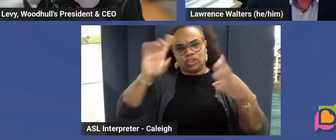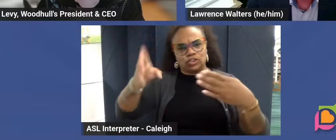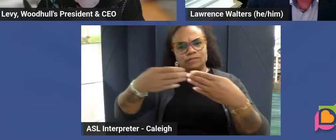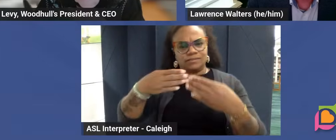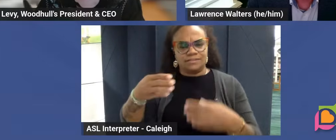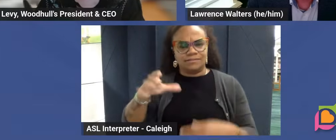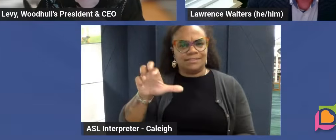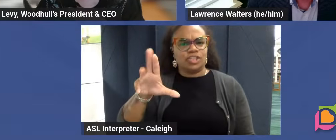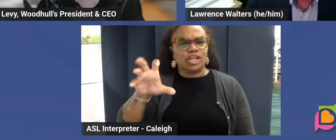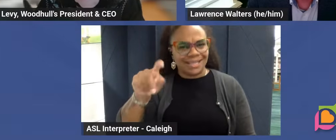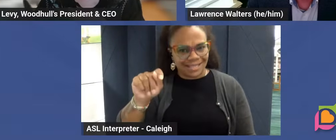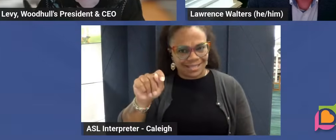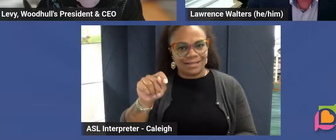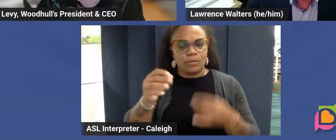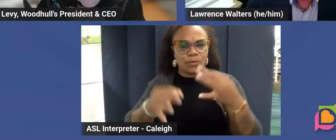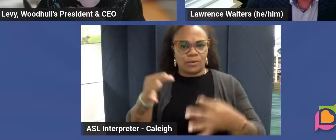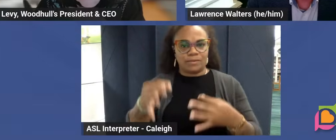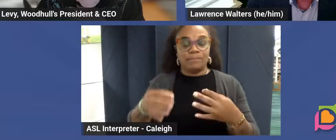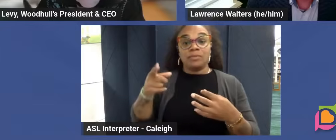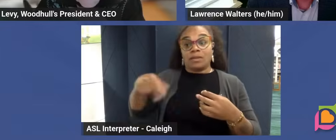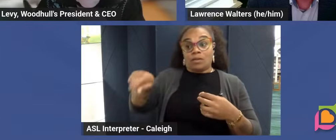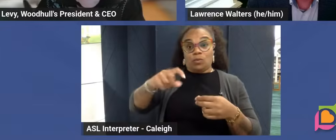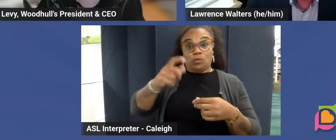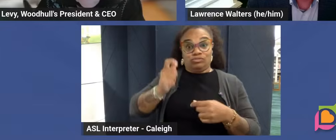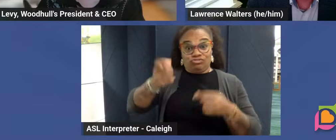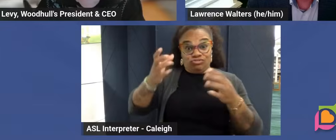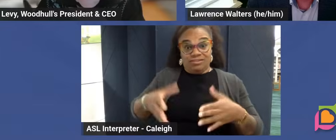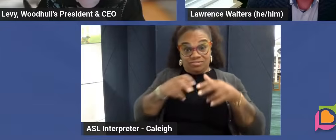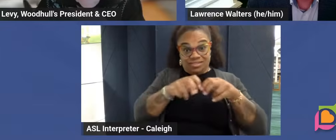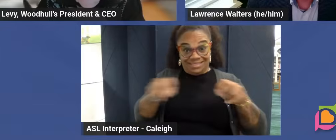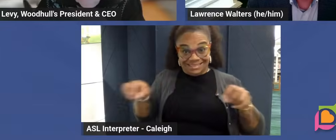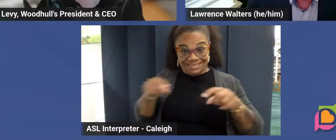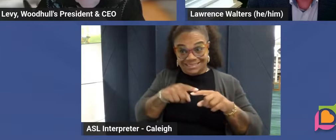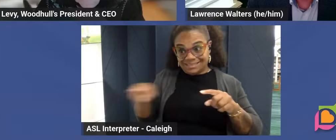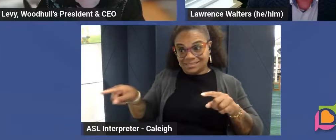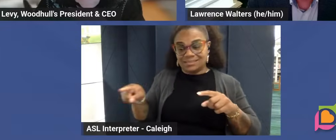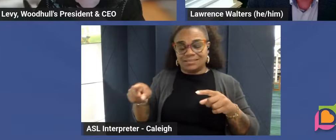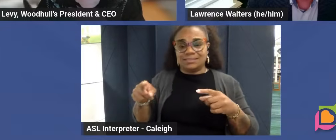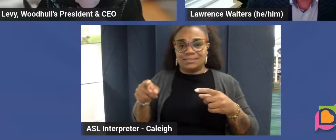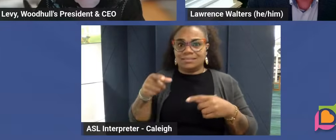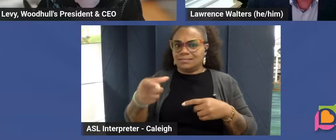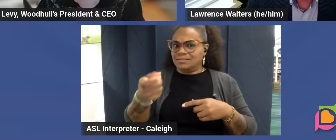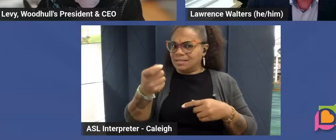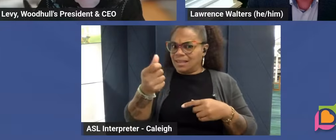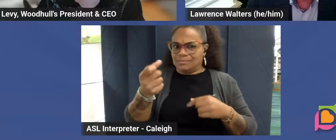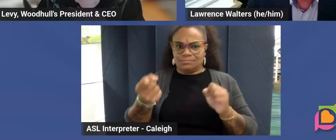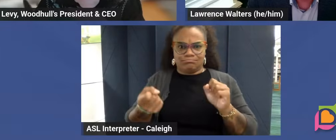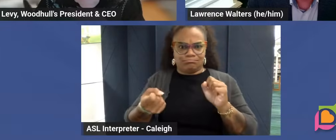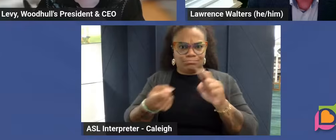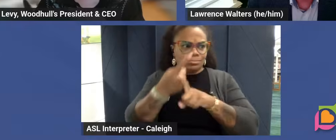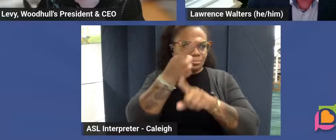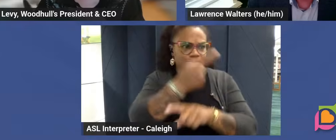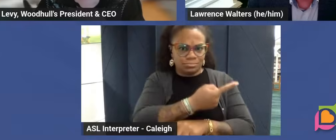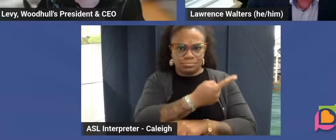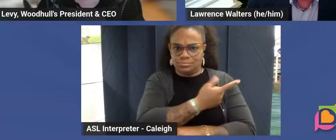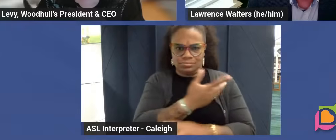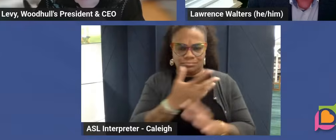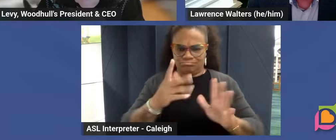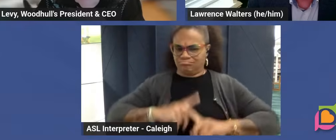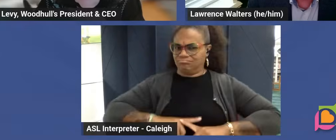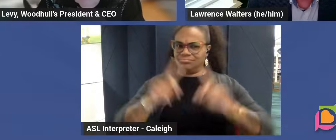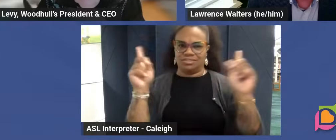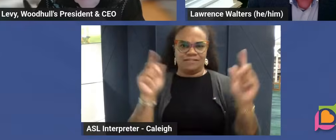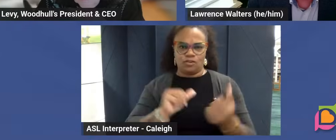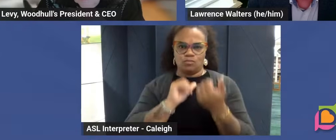And the panel of judges in that case kind of went off the rails and rendered a decision